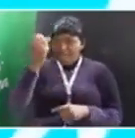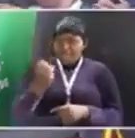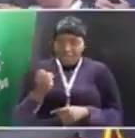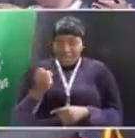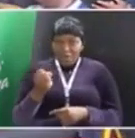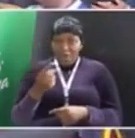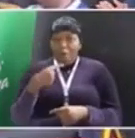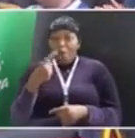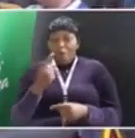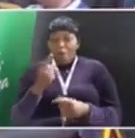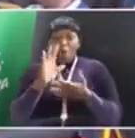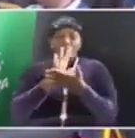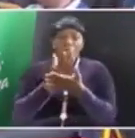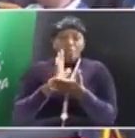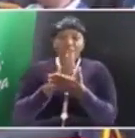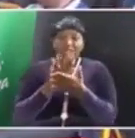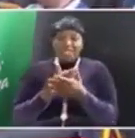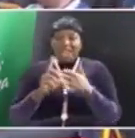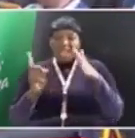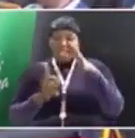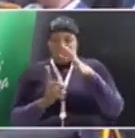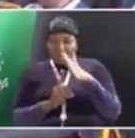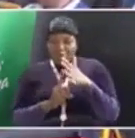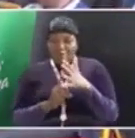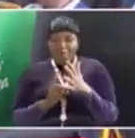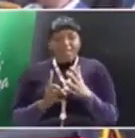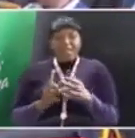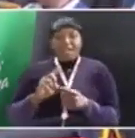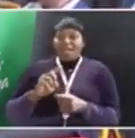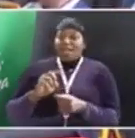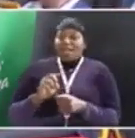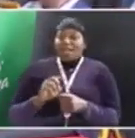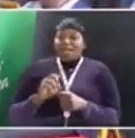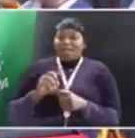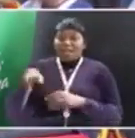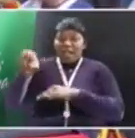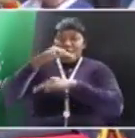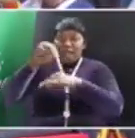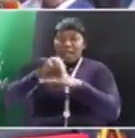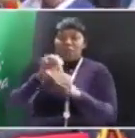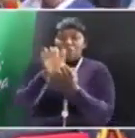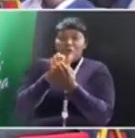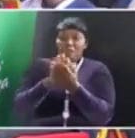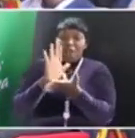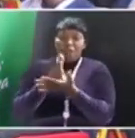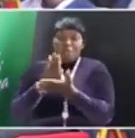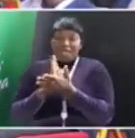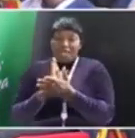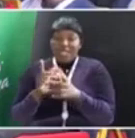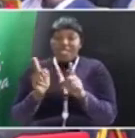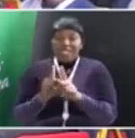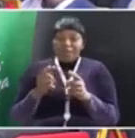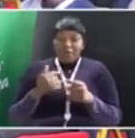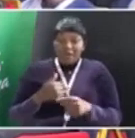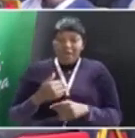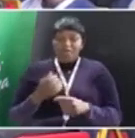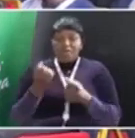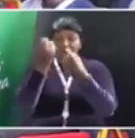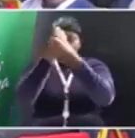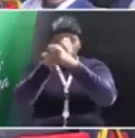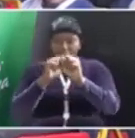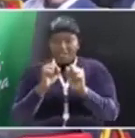share the Nairobi National Park to some extent. We have Jamie Cooper, the president of Big